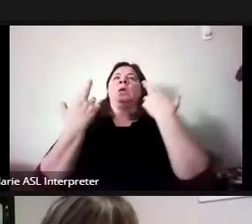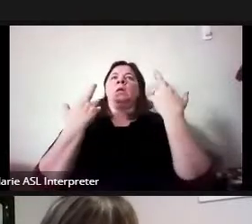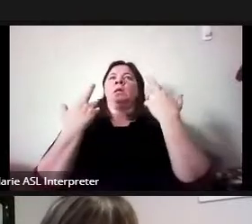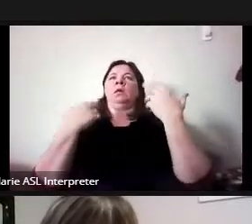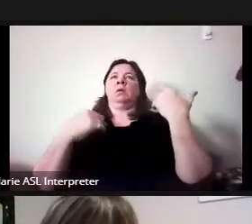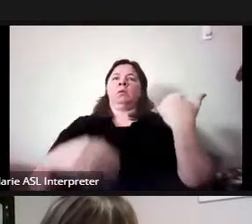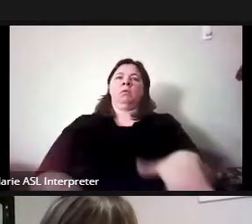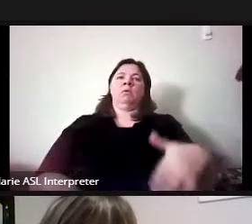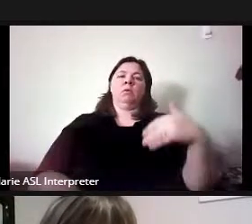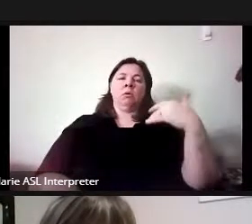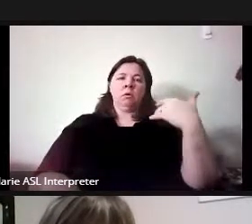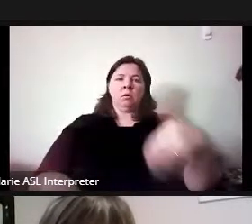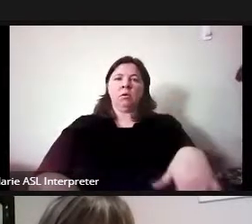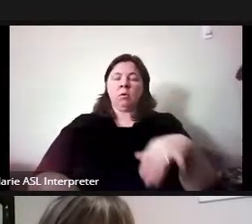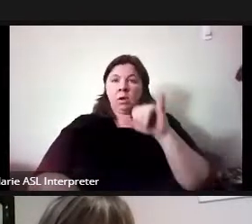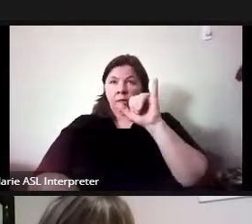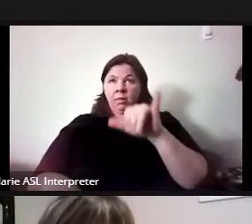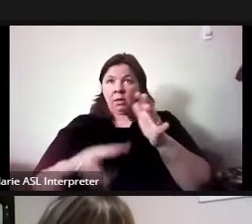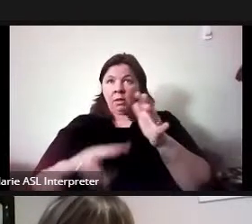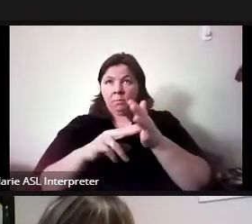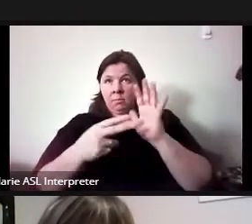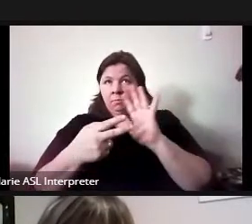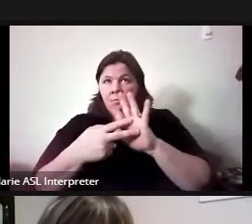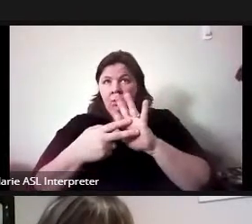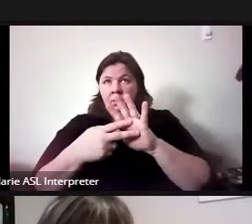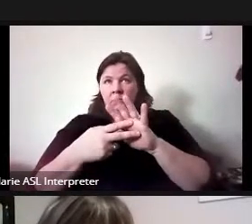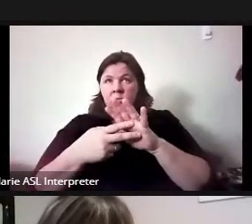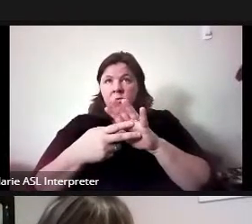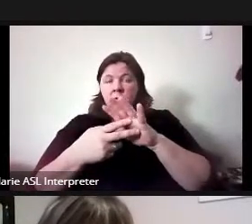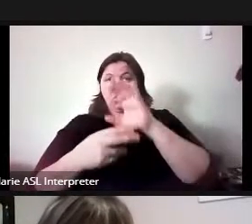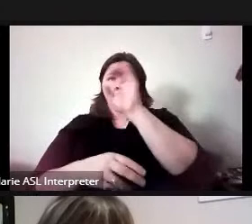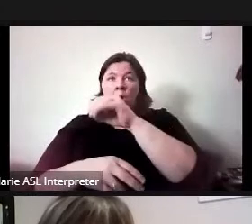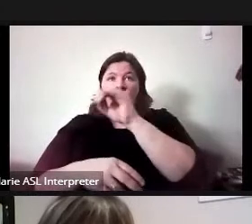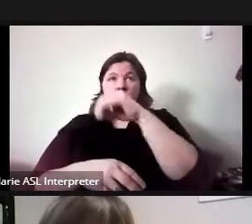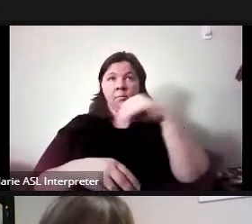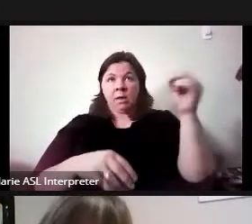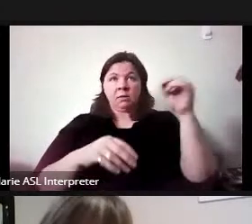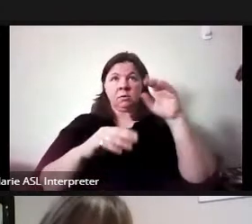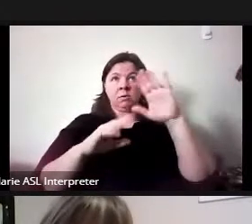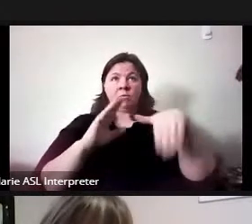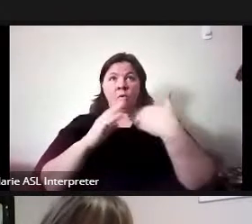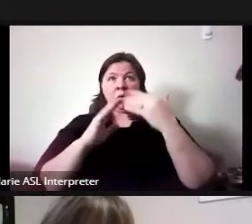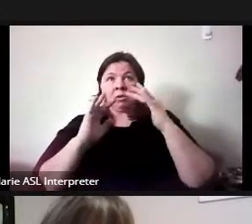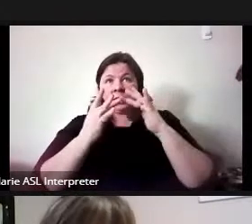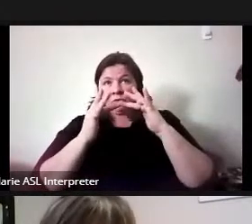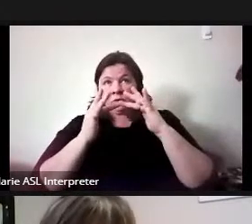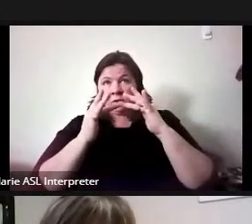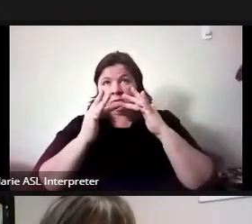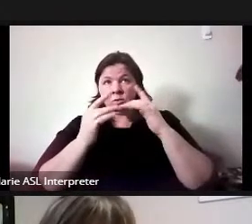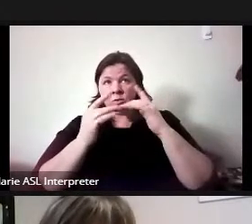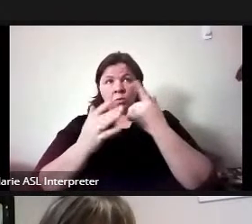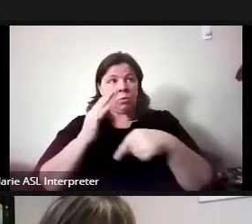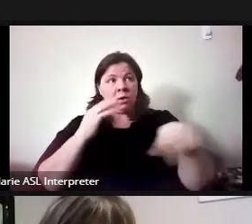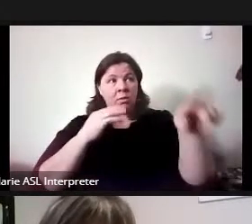man, that means this Onpassive is the whole internet, like what they have